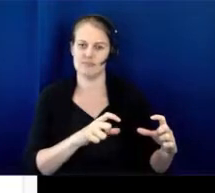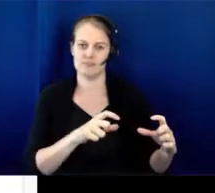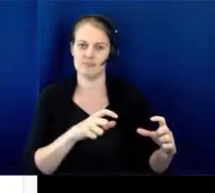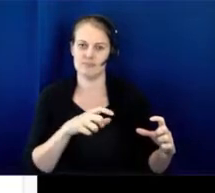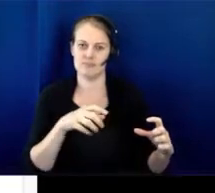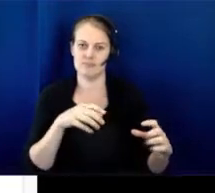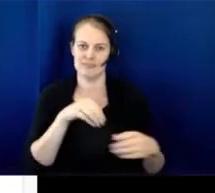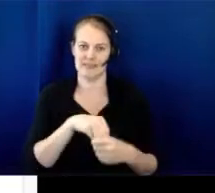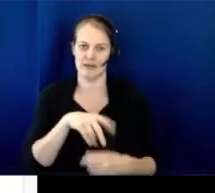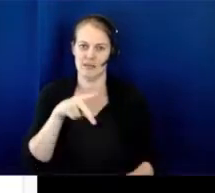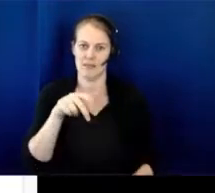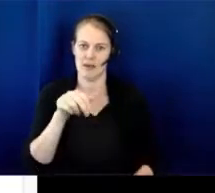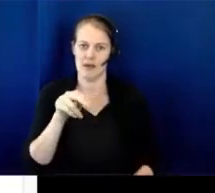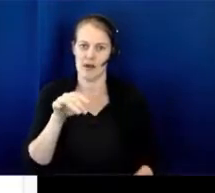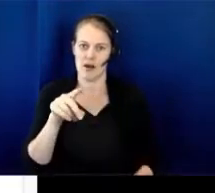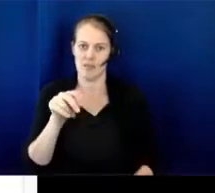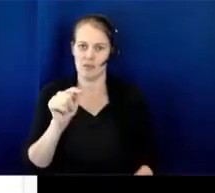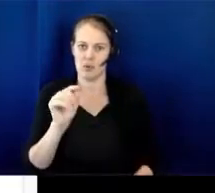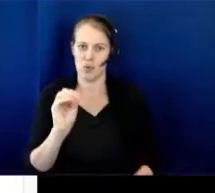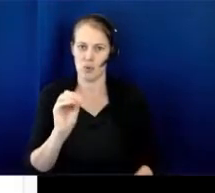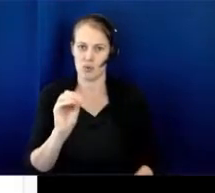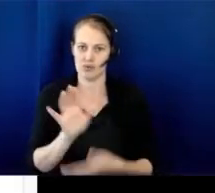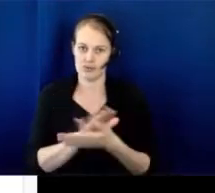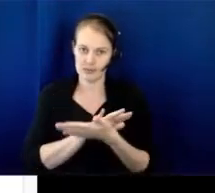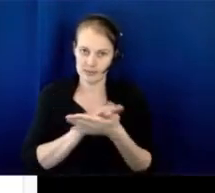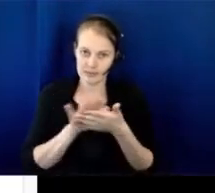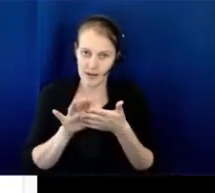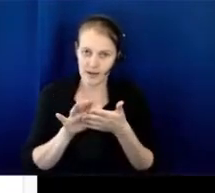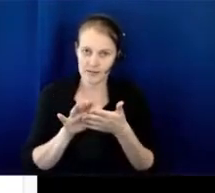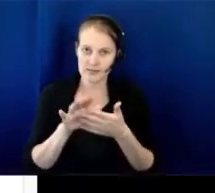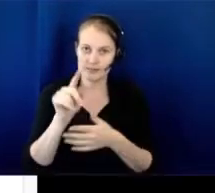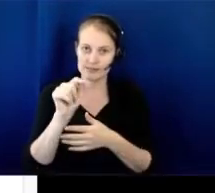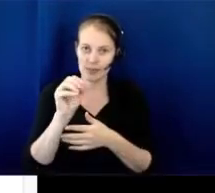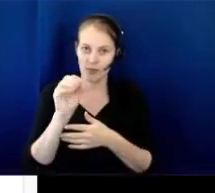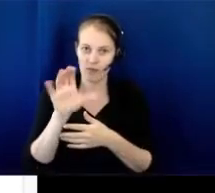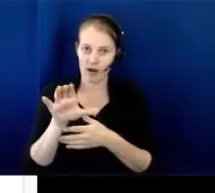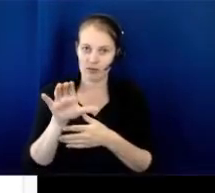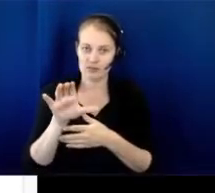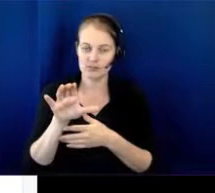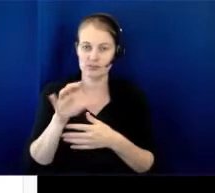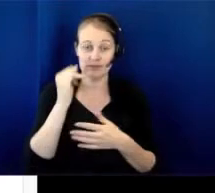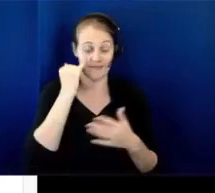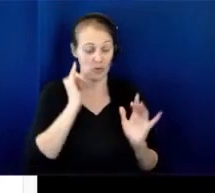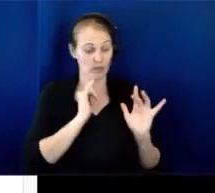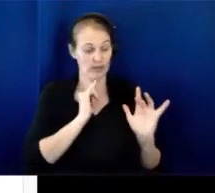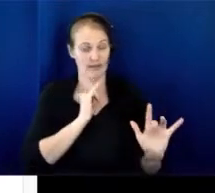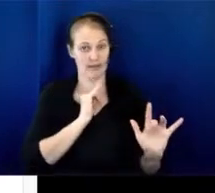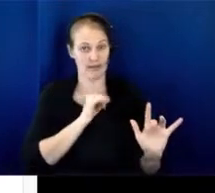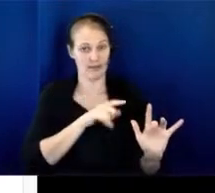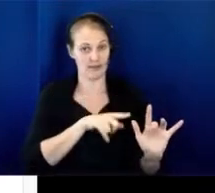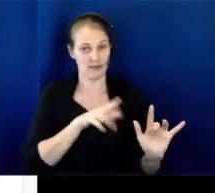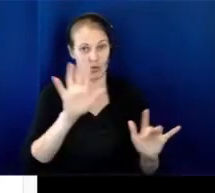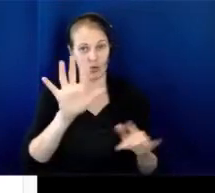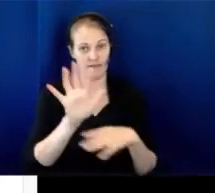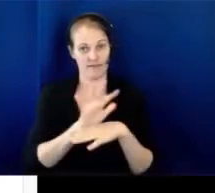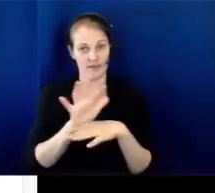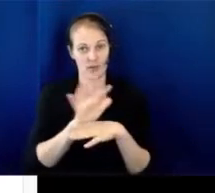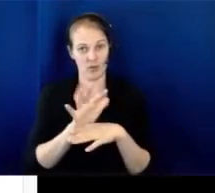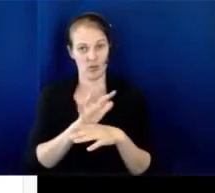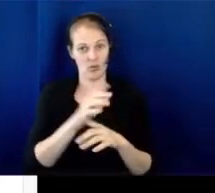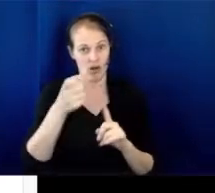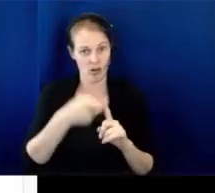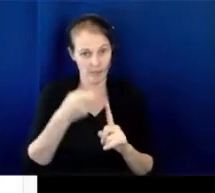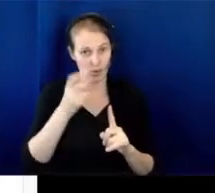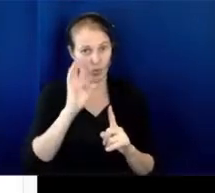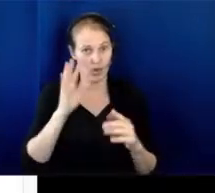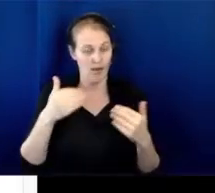Panopto, is that it actually creates a nice little table of contents. If you click that button, your video automatically gets a table of contents